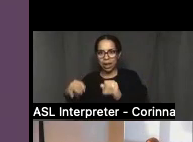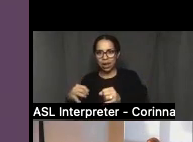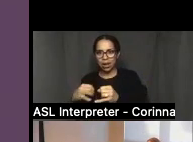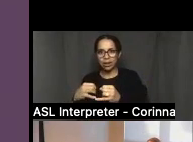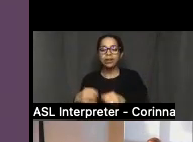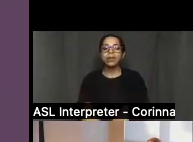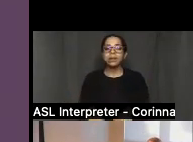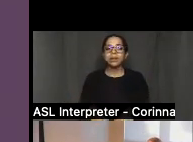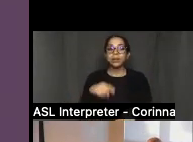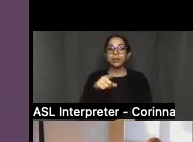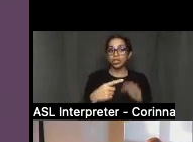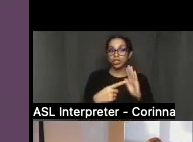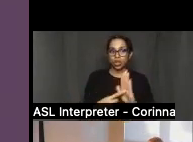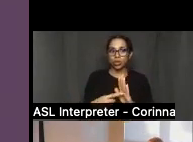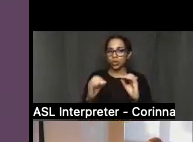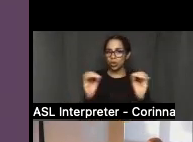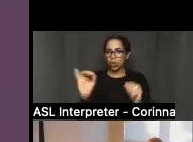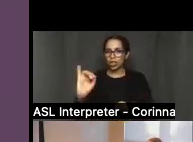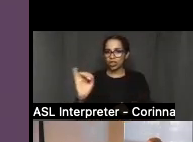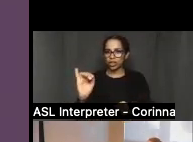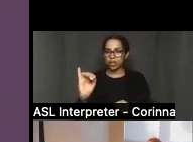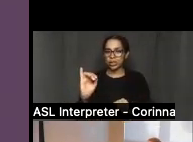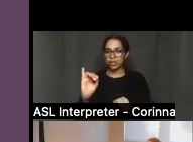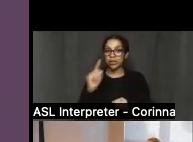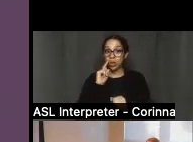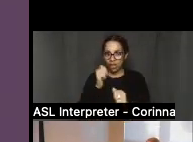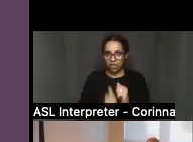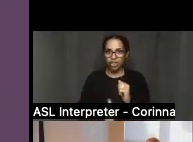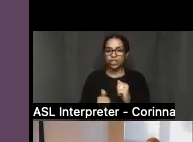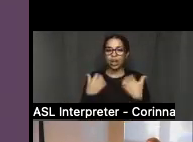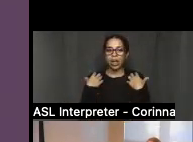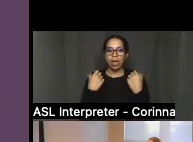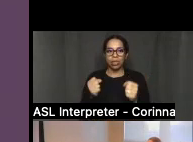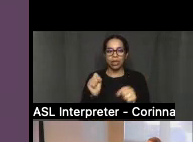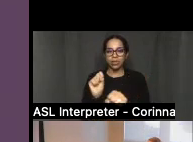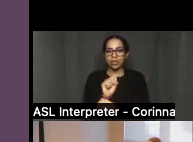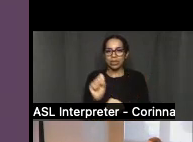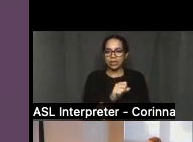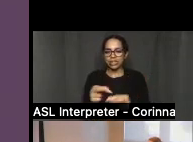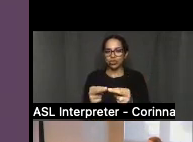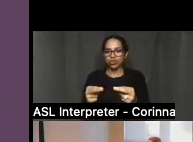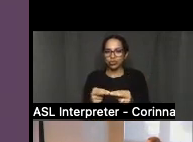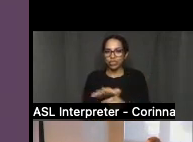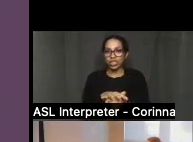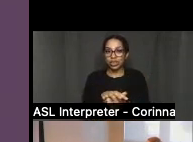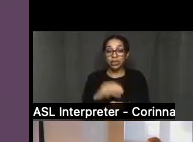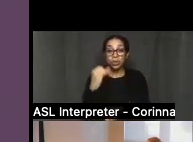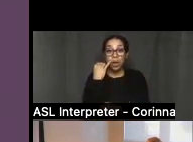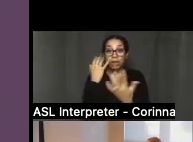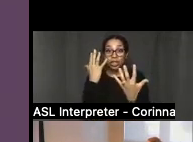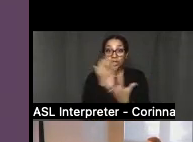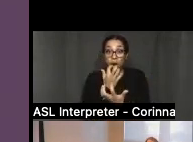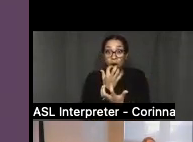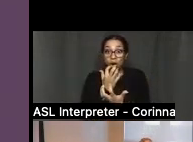uninsured rate by health statistics region. The darker the shade, the lower the uninsured